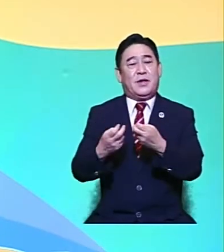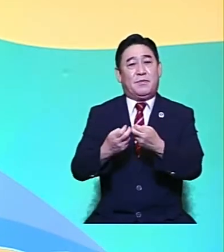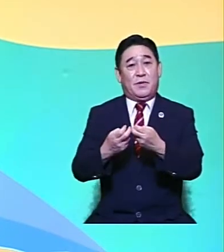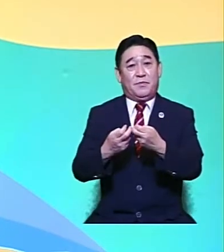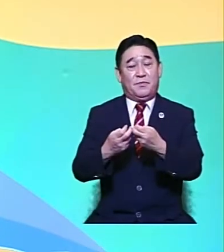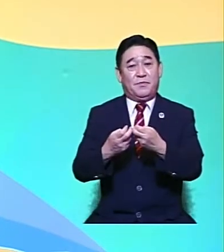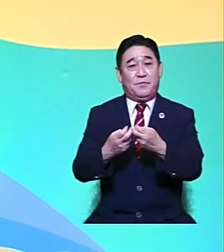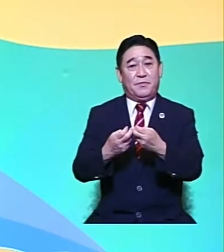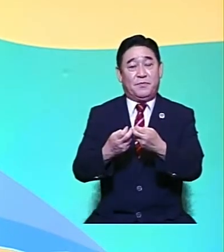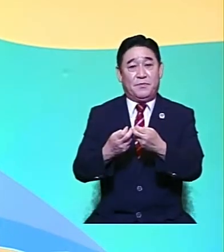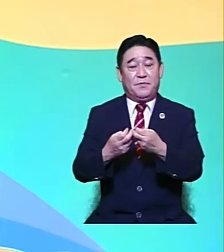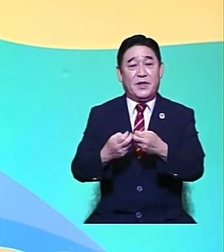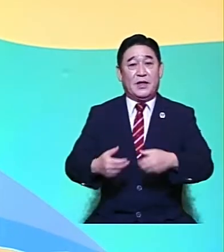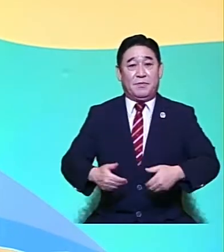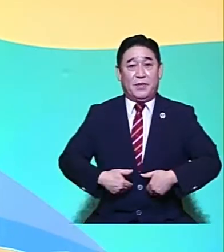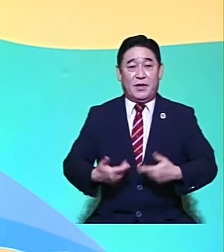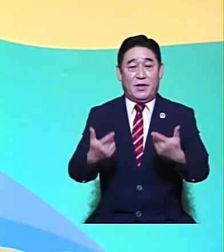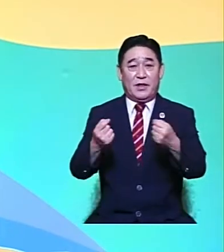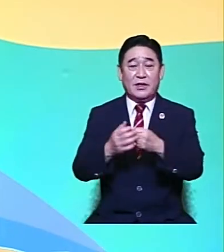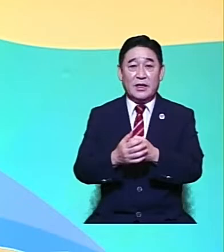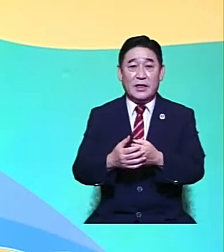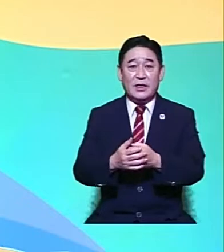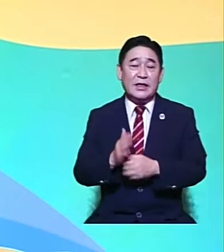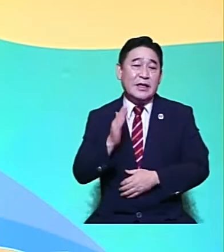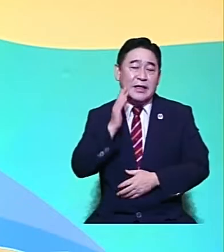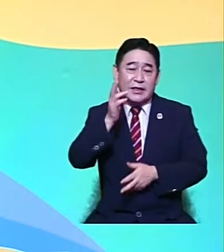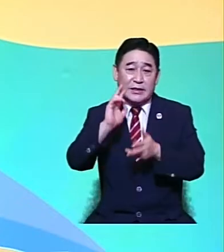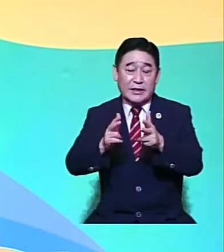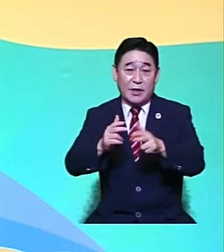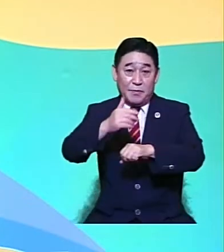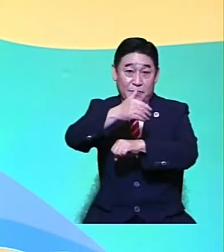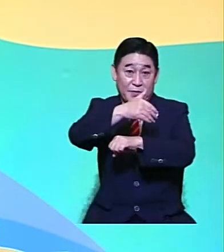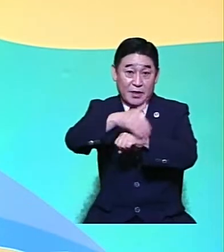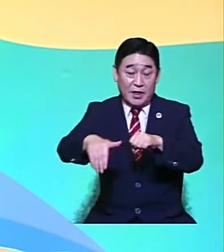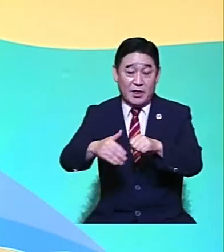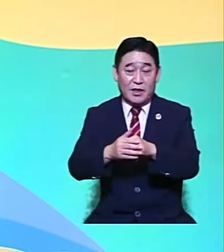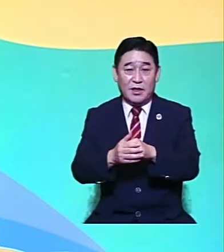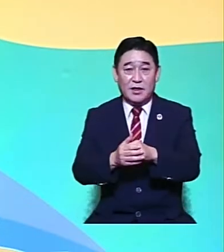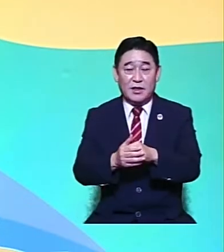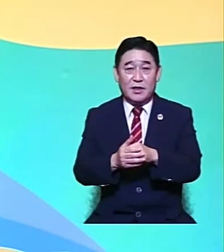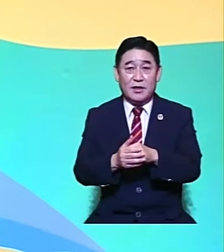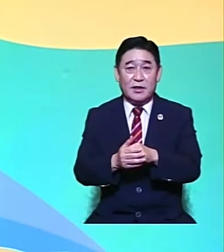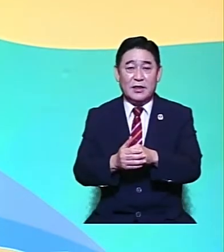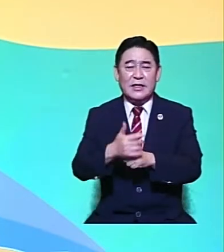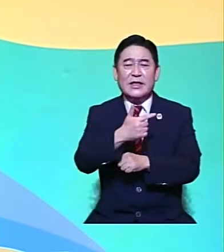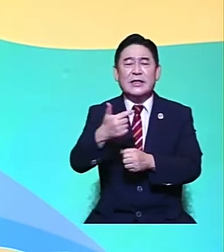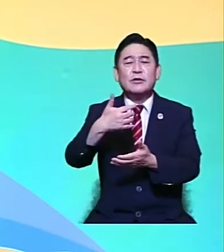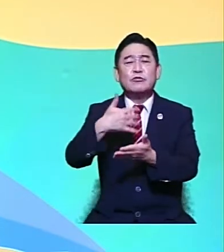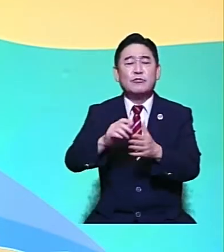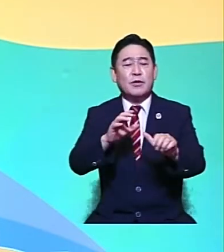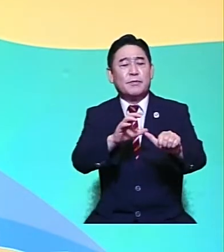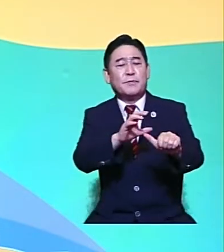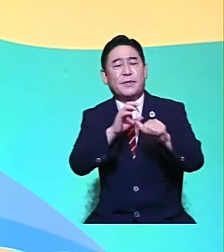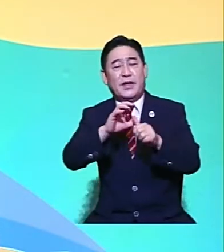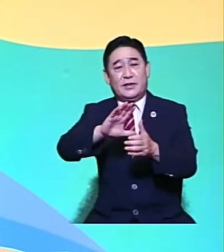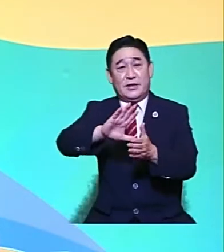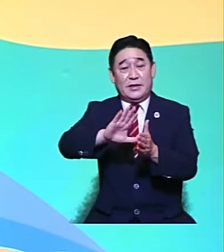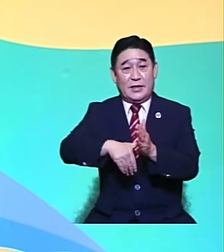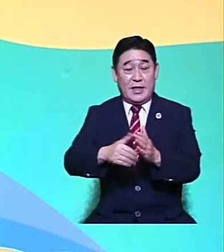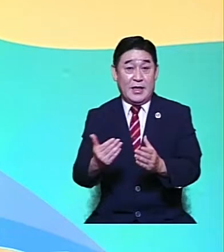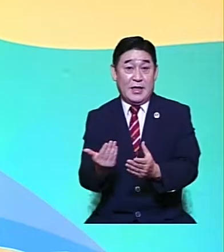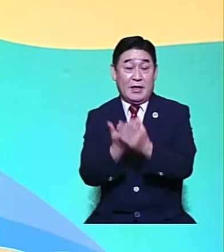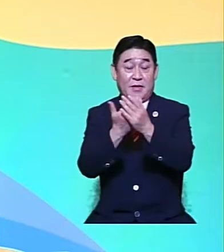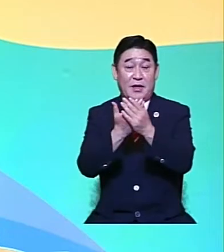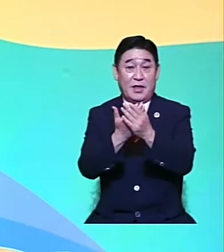Deal project at larger scale will bring an enhanced development effectiveness. On the other